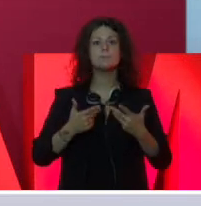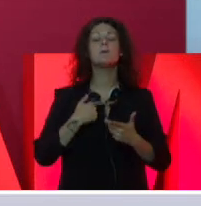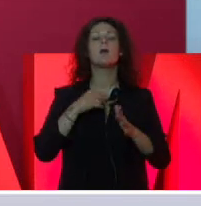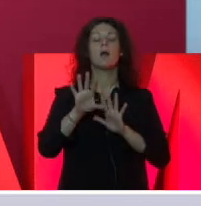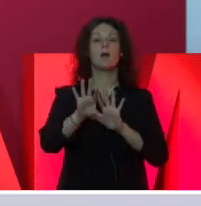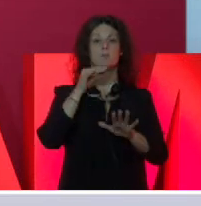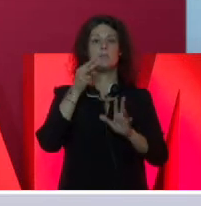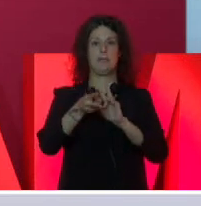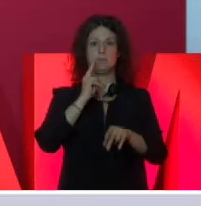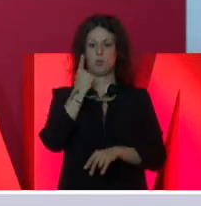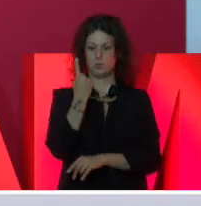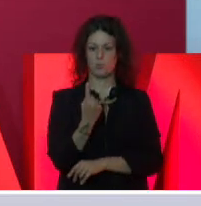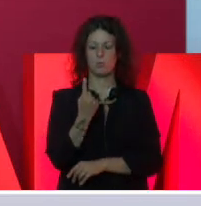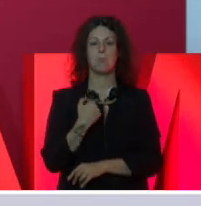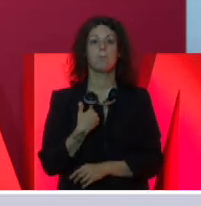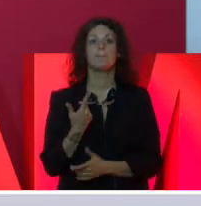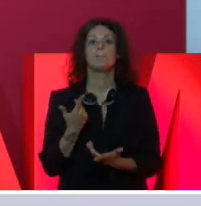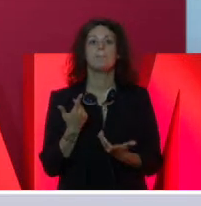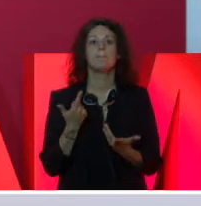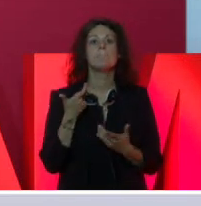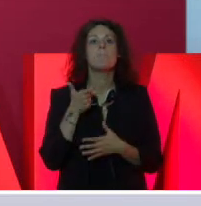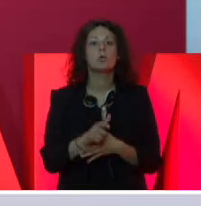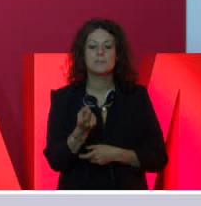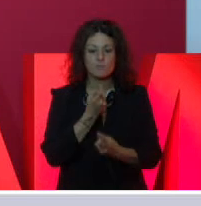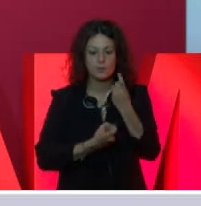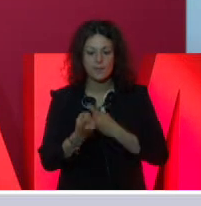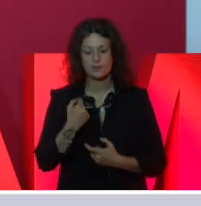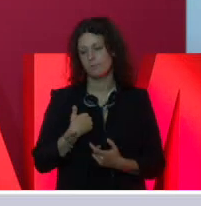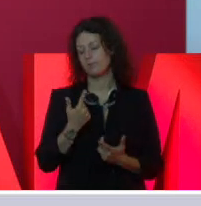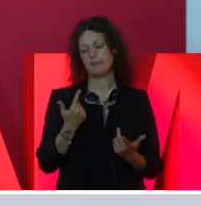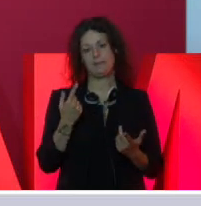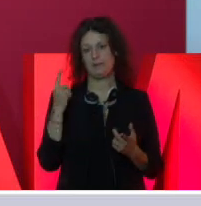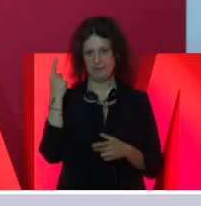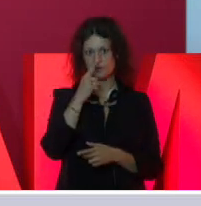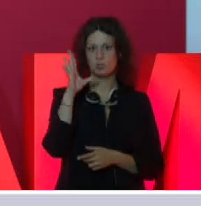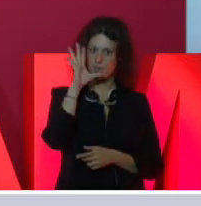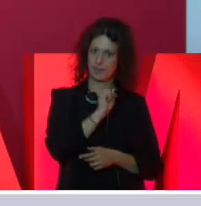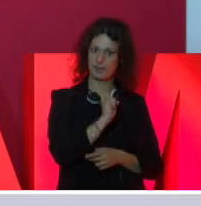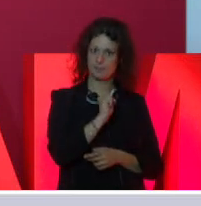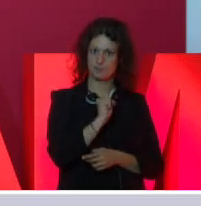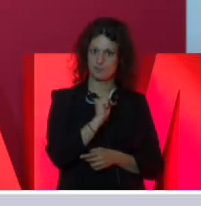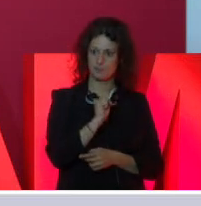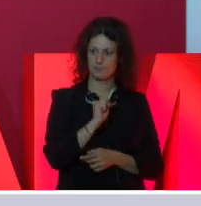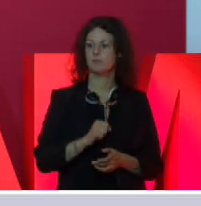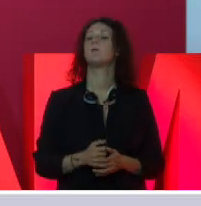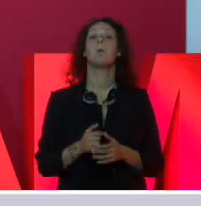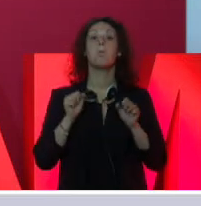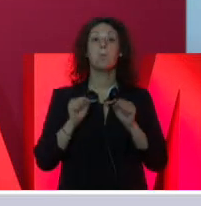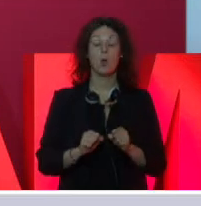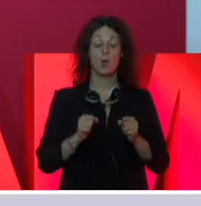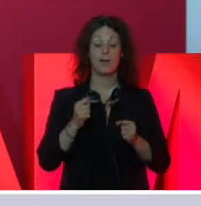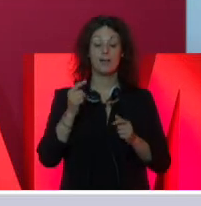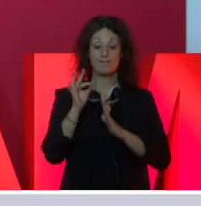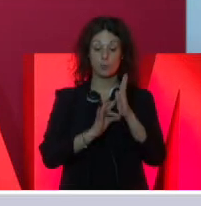a response, an answer. And I can't understand whether the system is grasping a